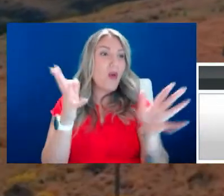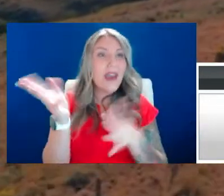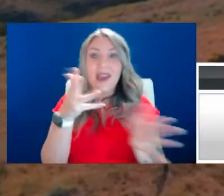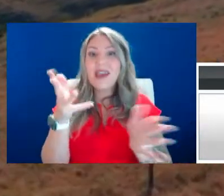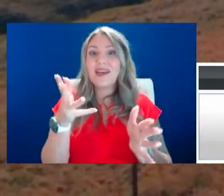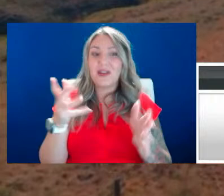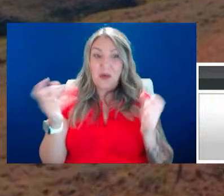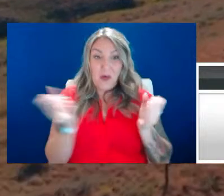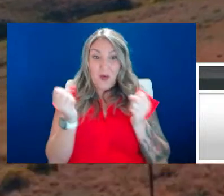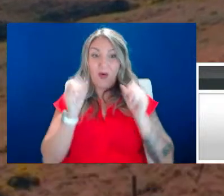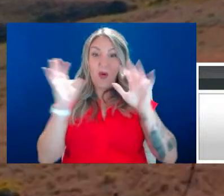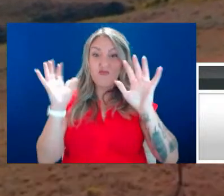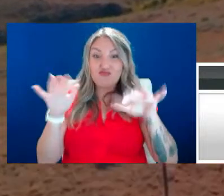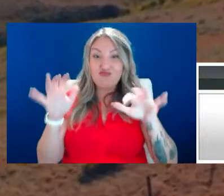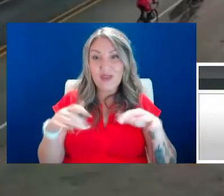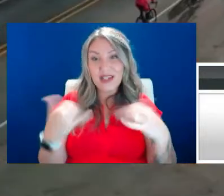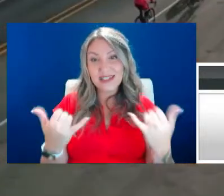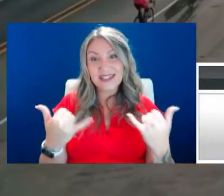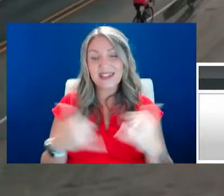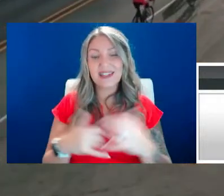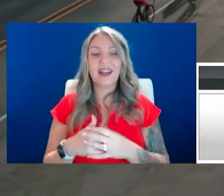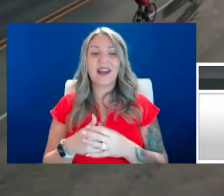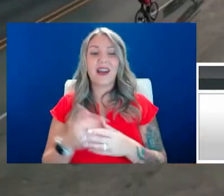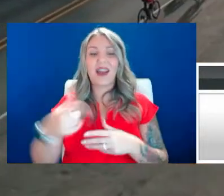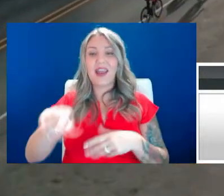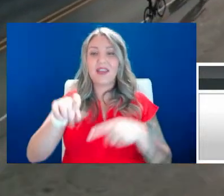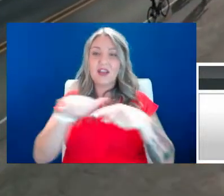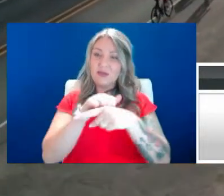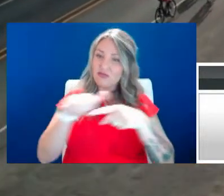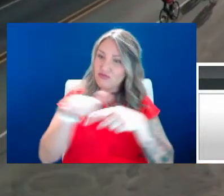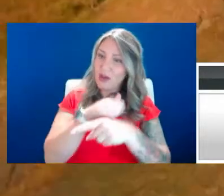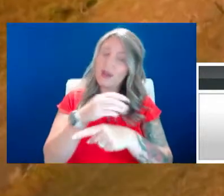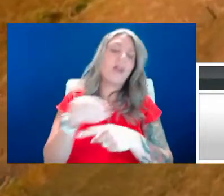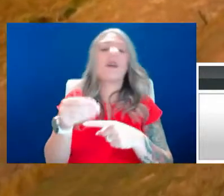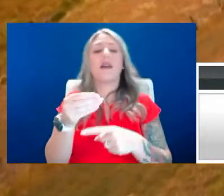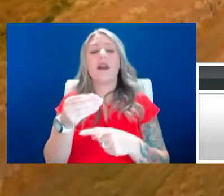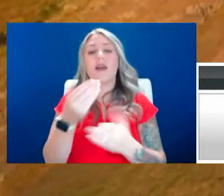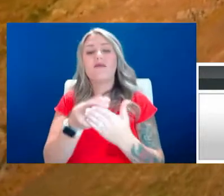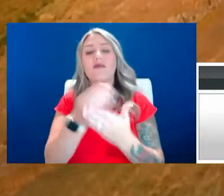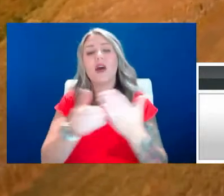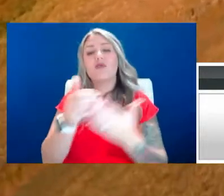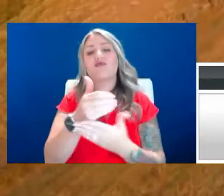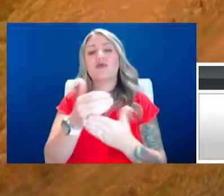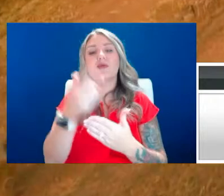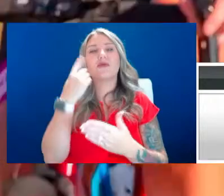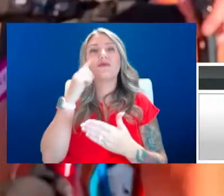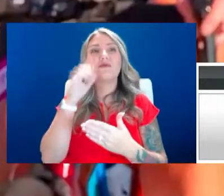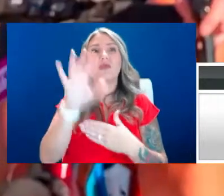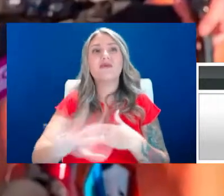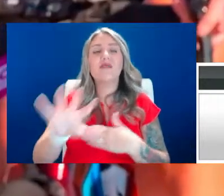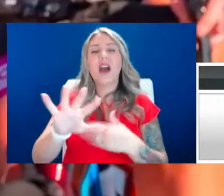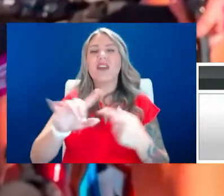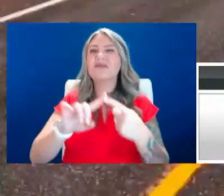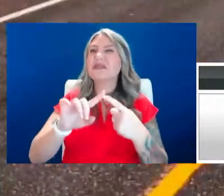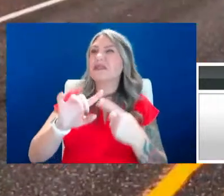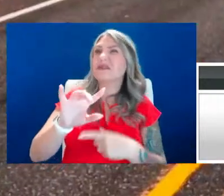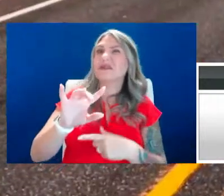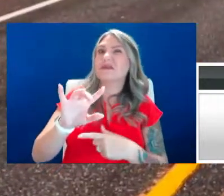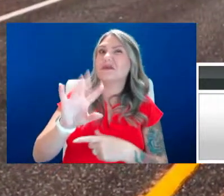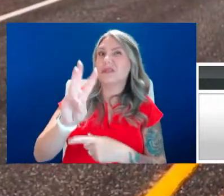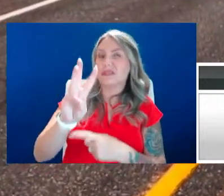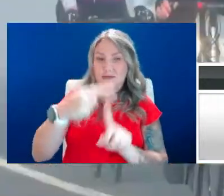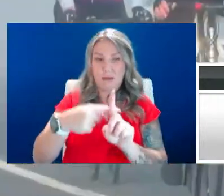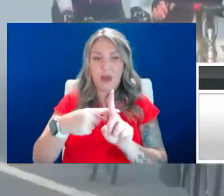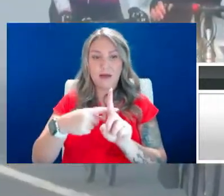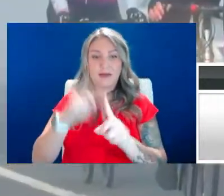today. So they train and fundraise for about 5 or 6 months before the ride actually gets here. And I can tell you